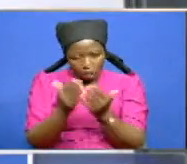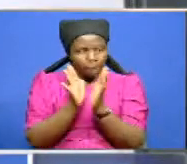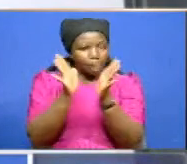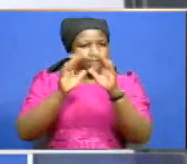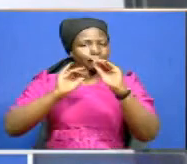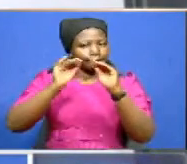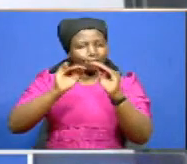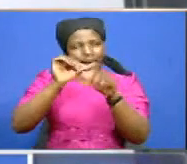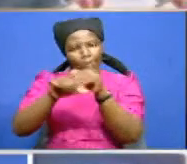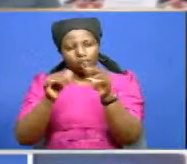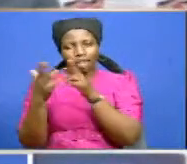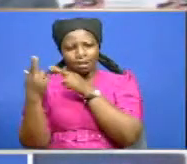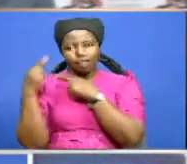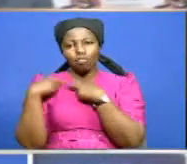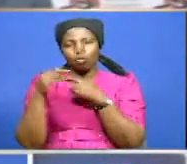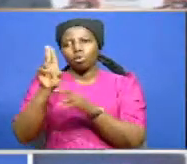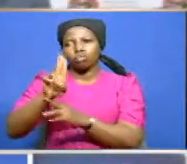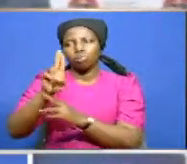of social media.